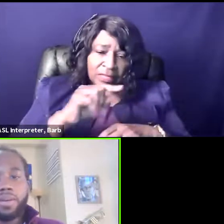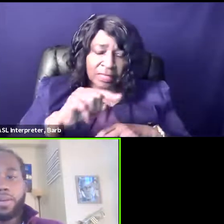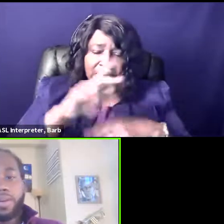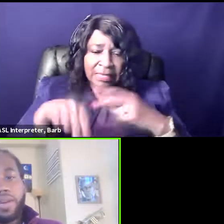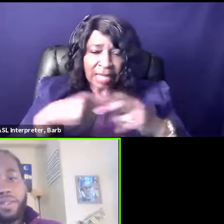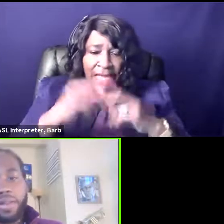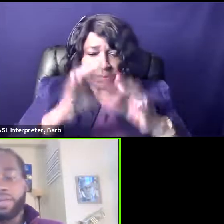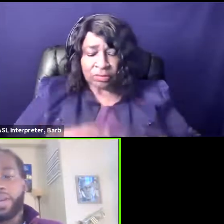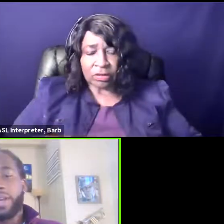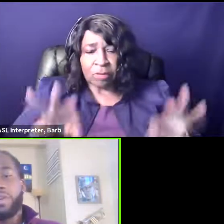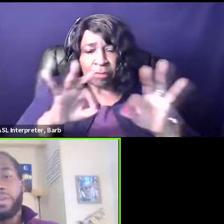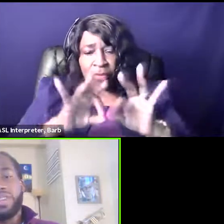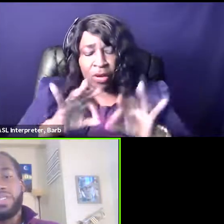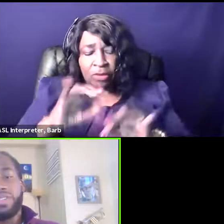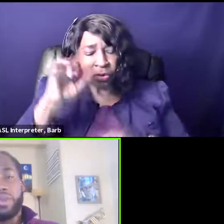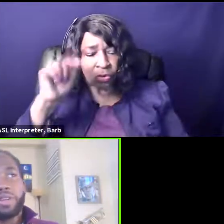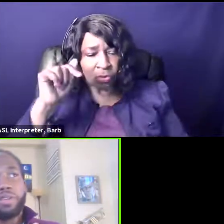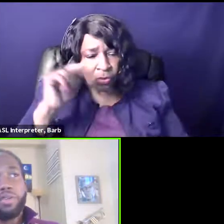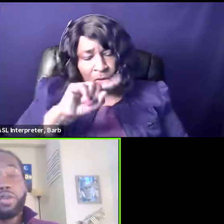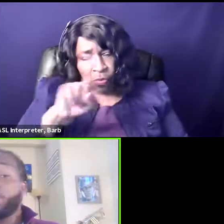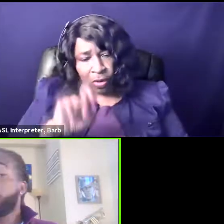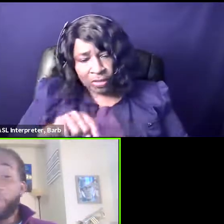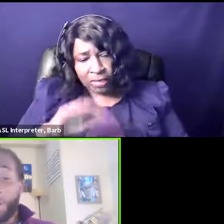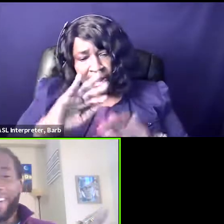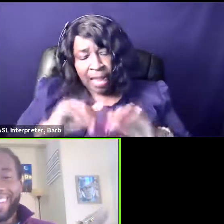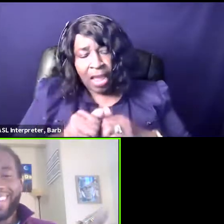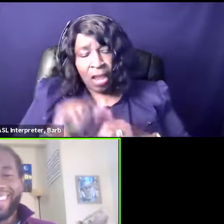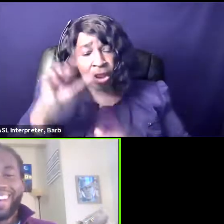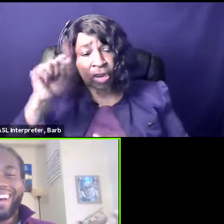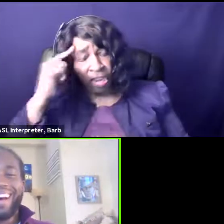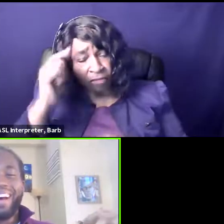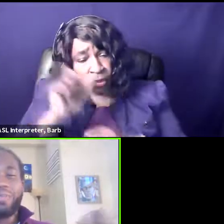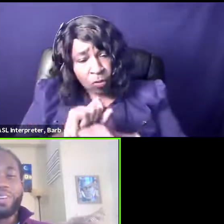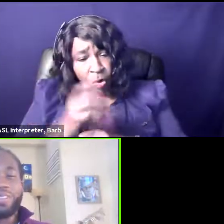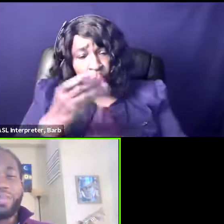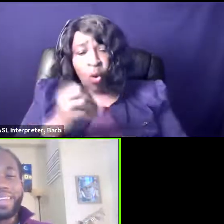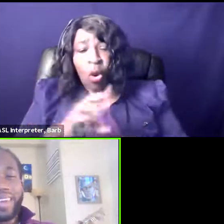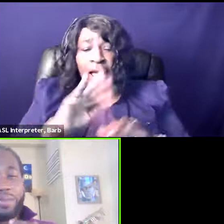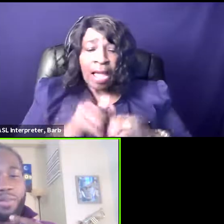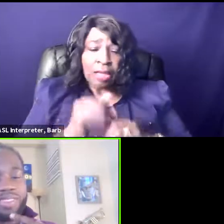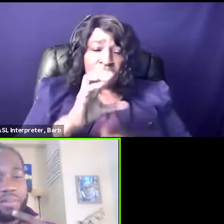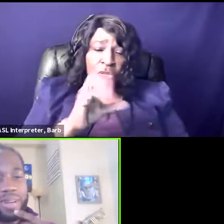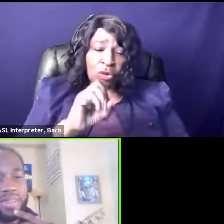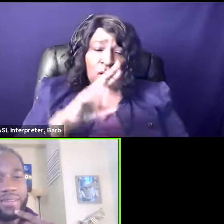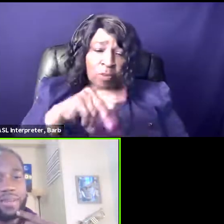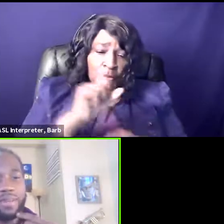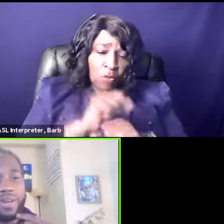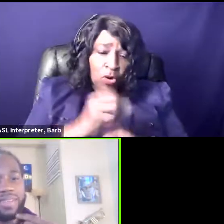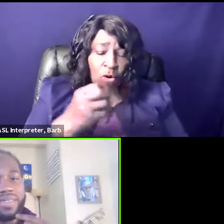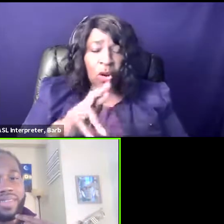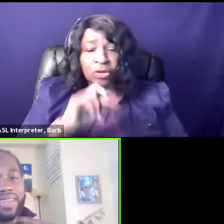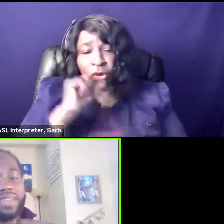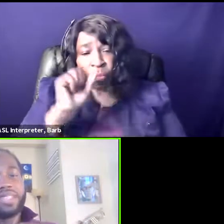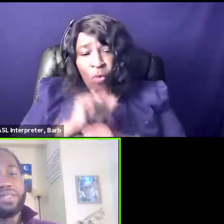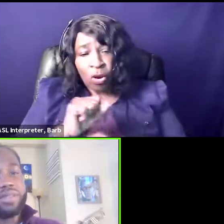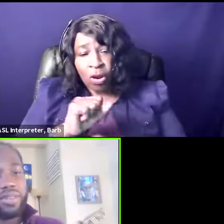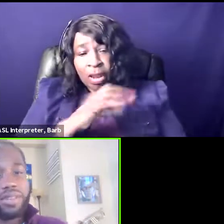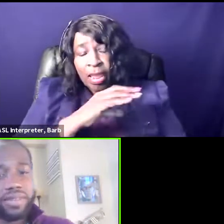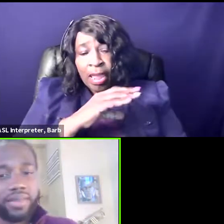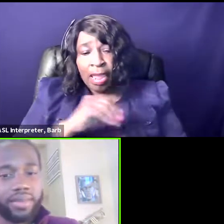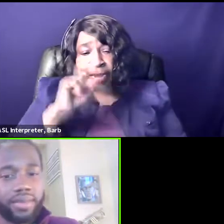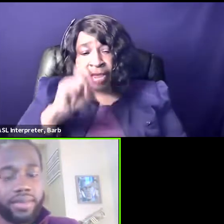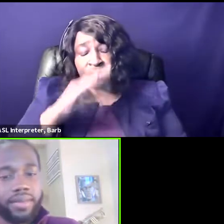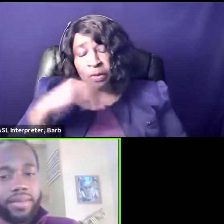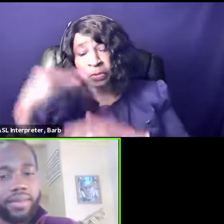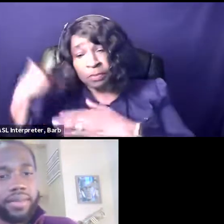how governments, about how corporations work or don't work, to be accountable to the public with regards to energy